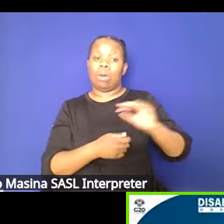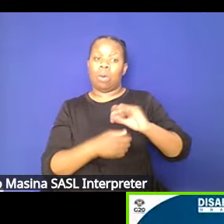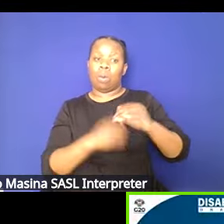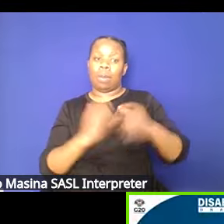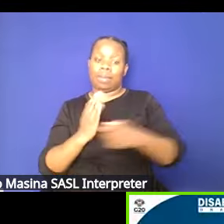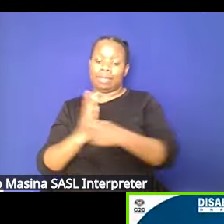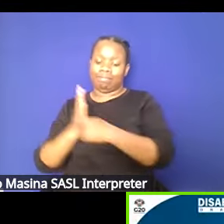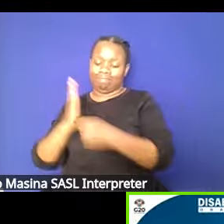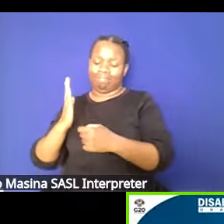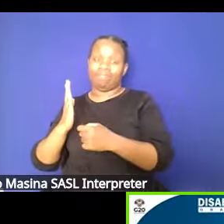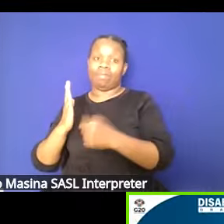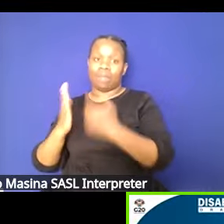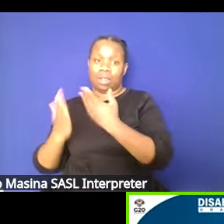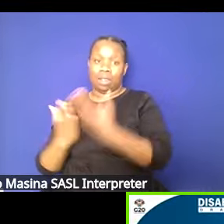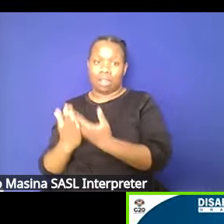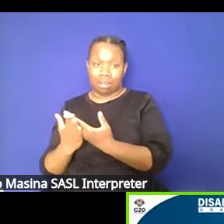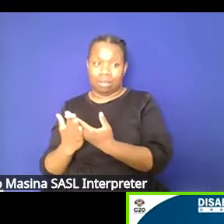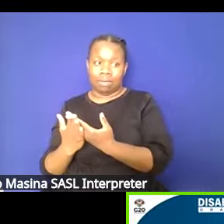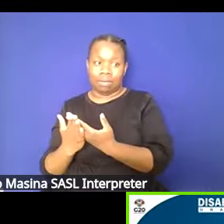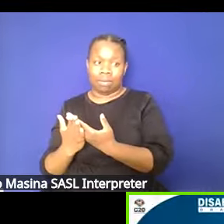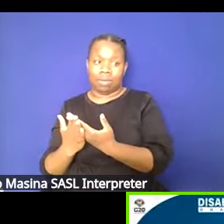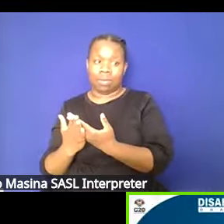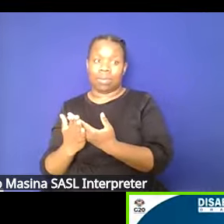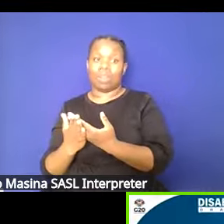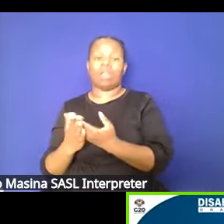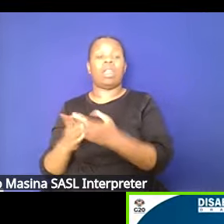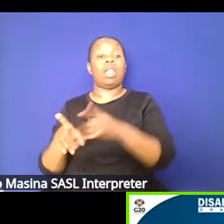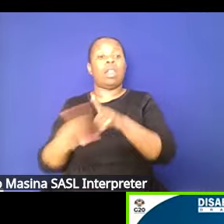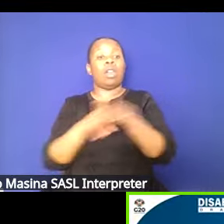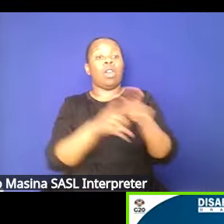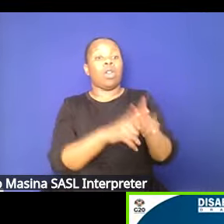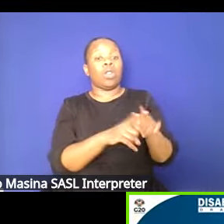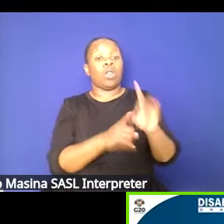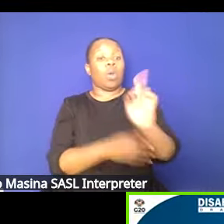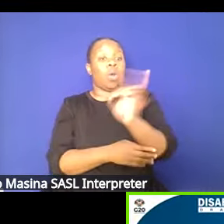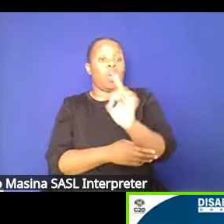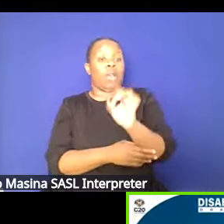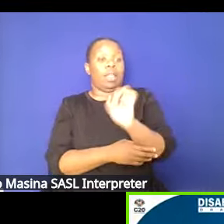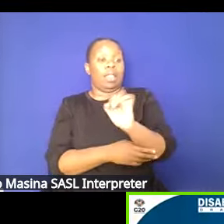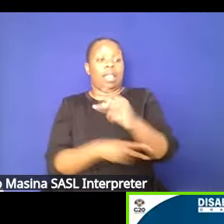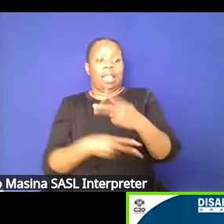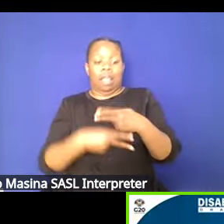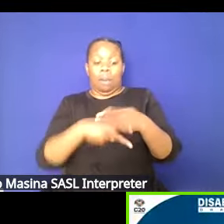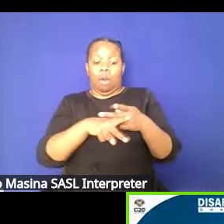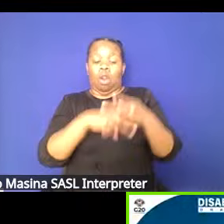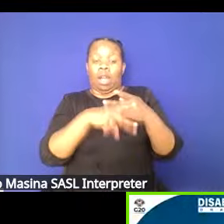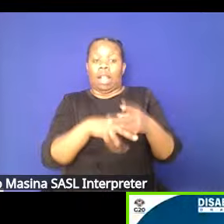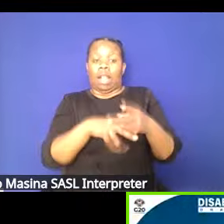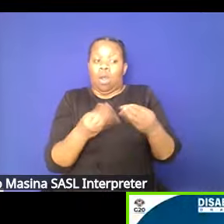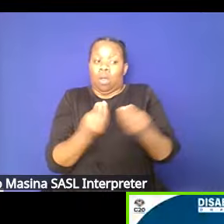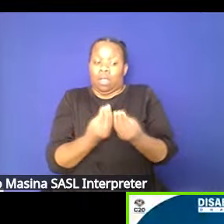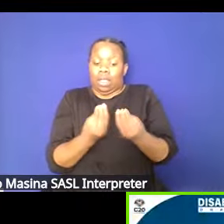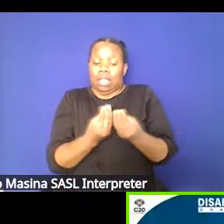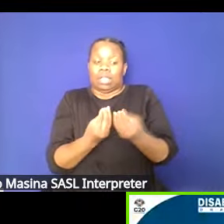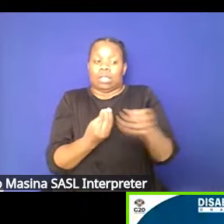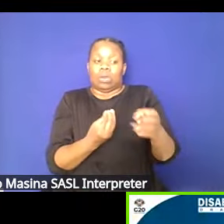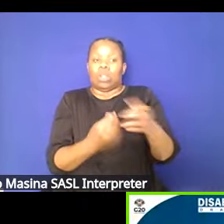deductible, and obviously the products that she